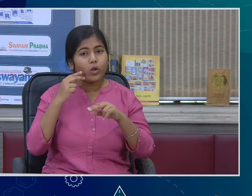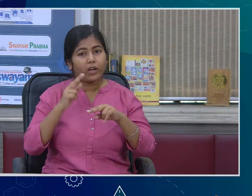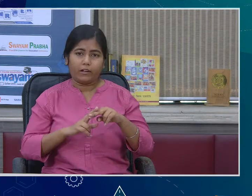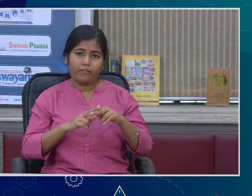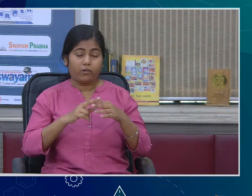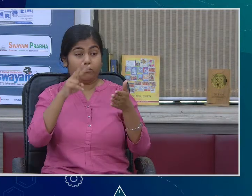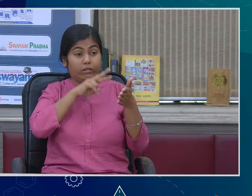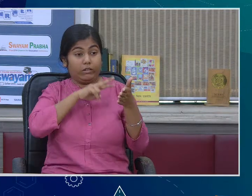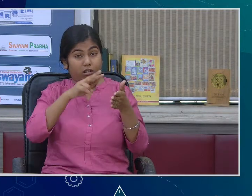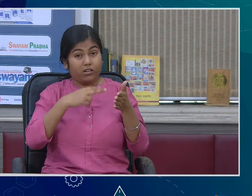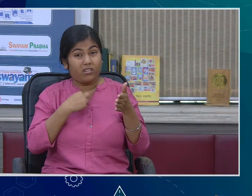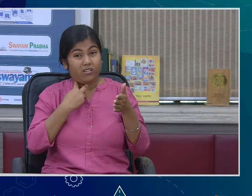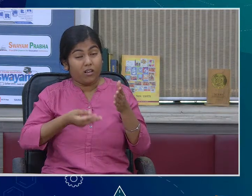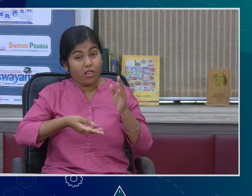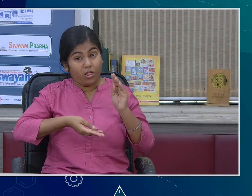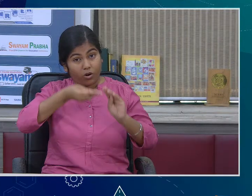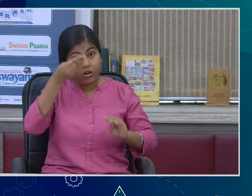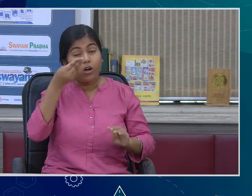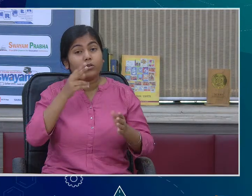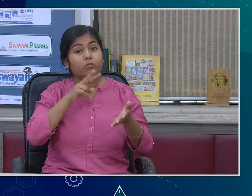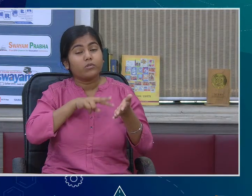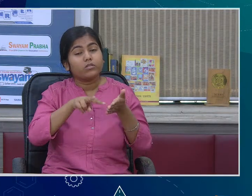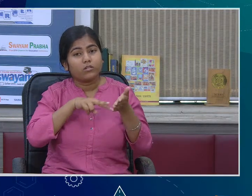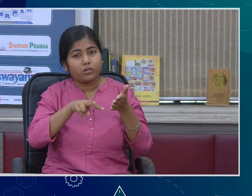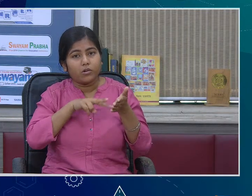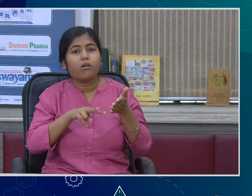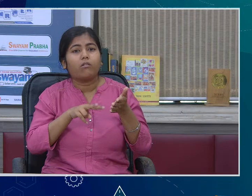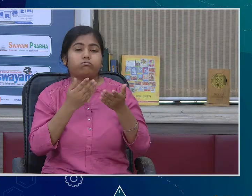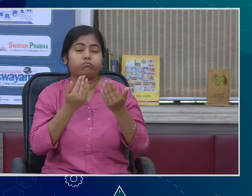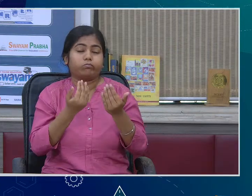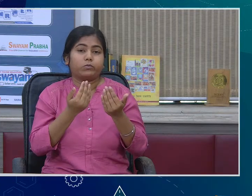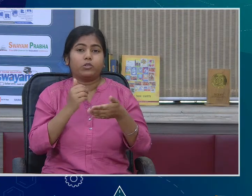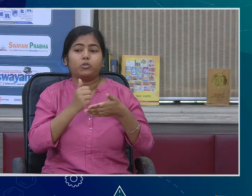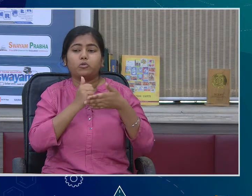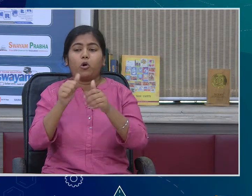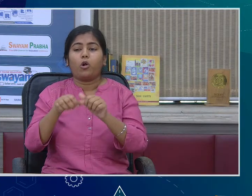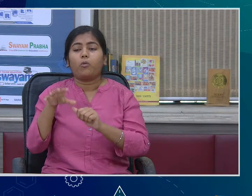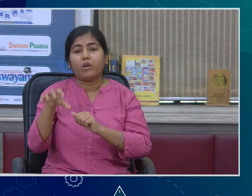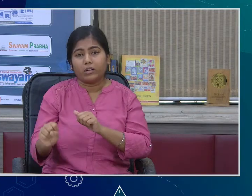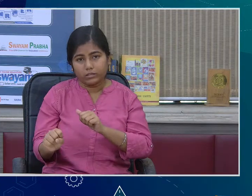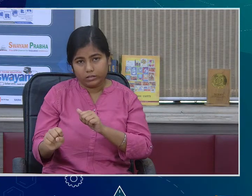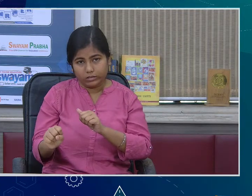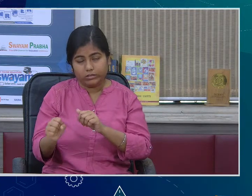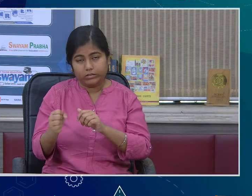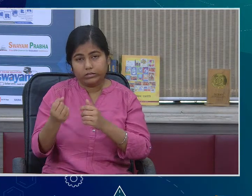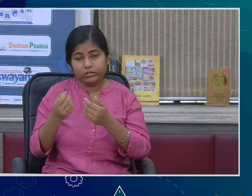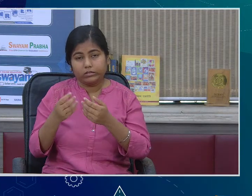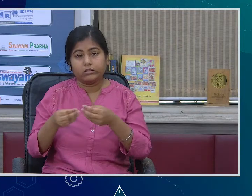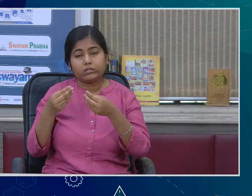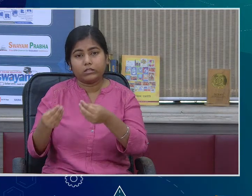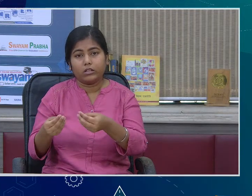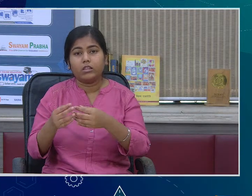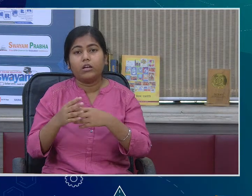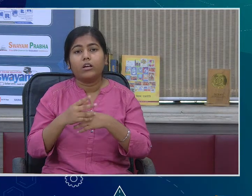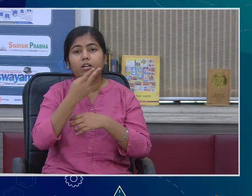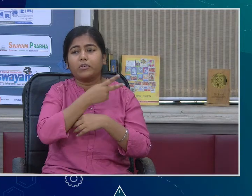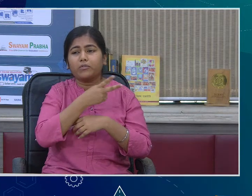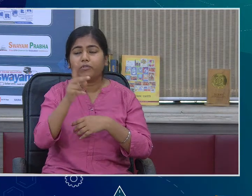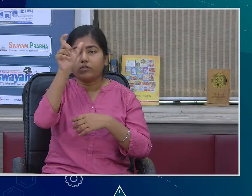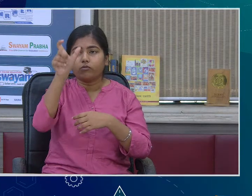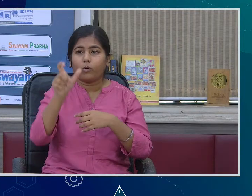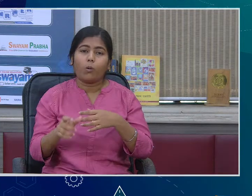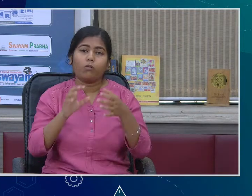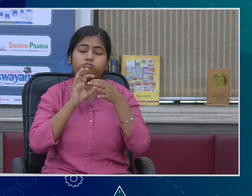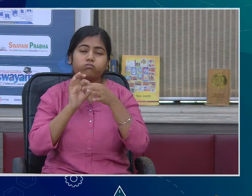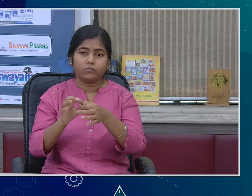loud, these books, other materials can give them access to wide range of diverse vocabulary words